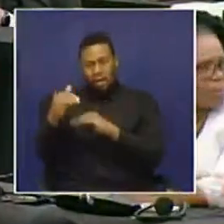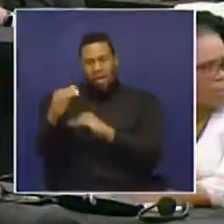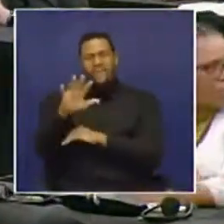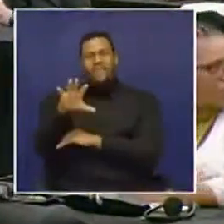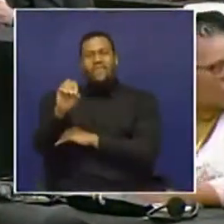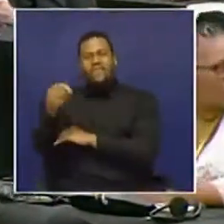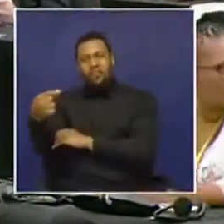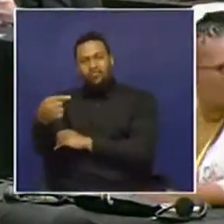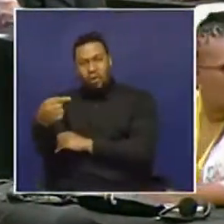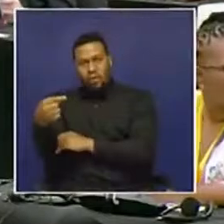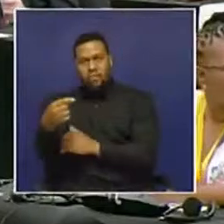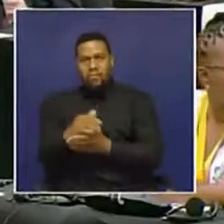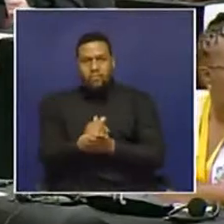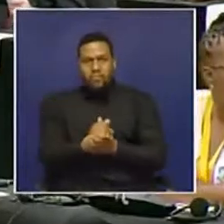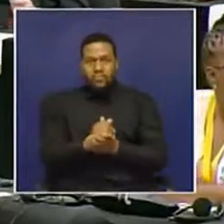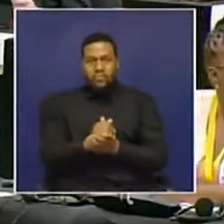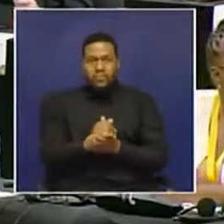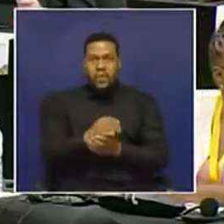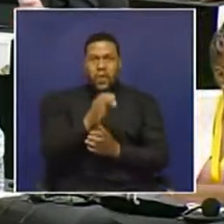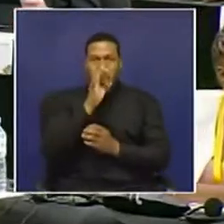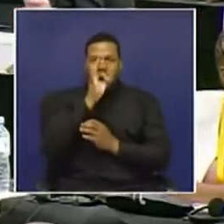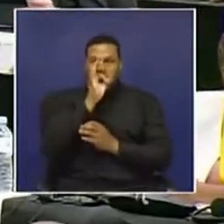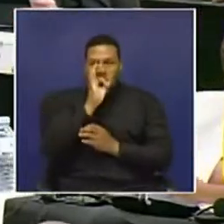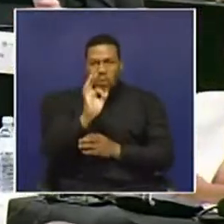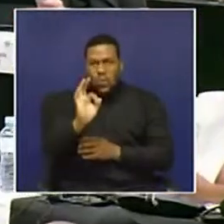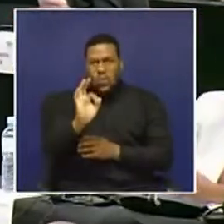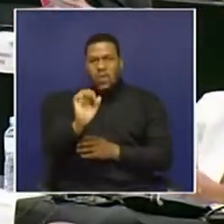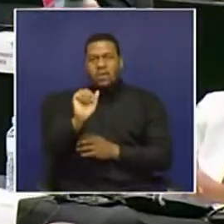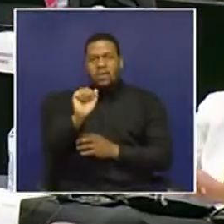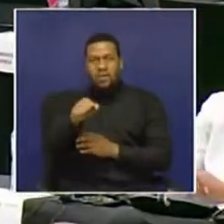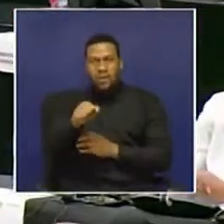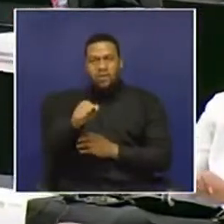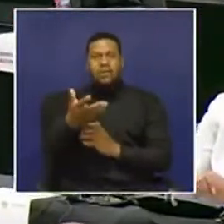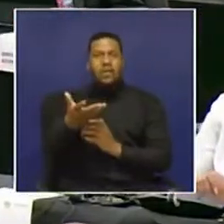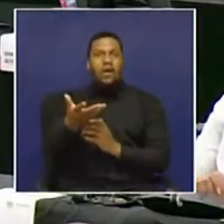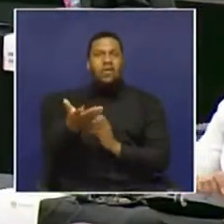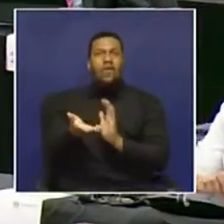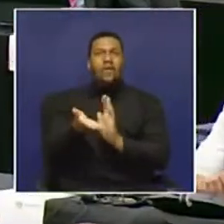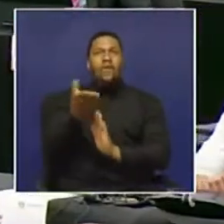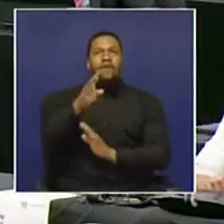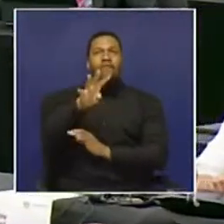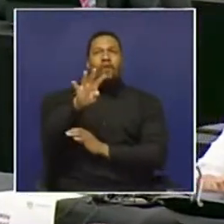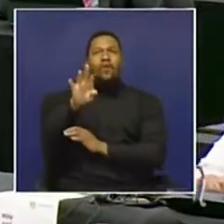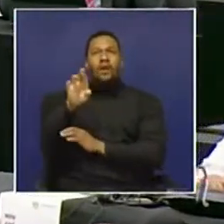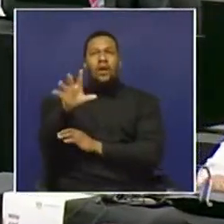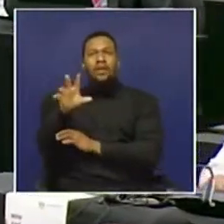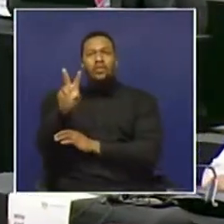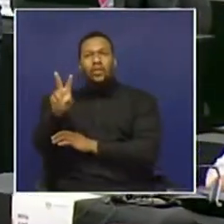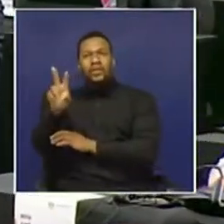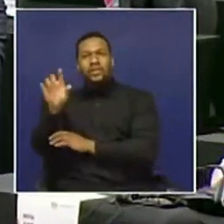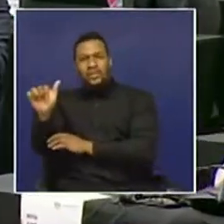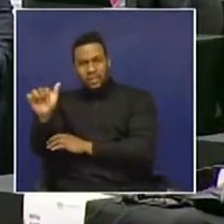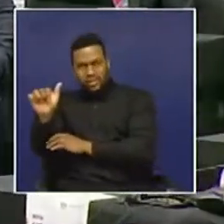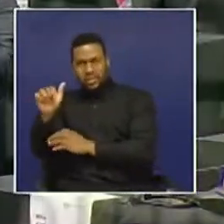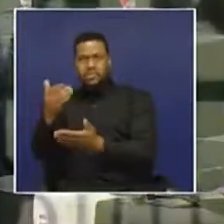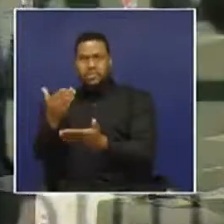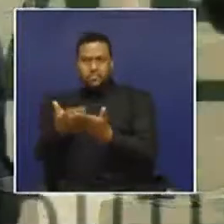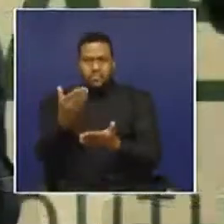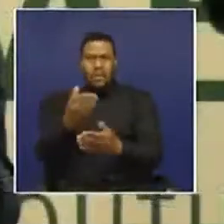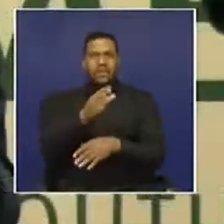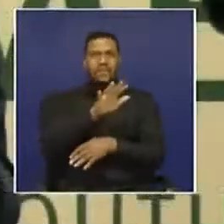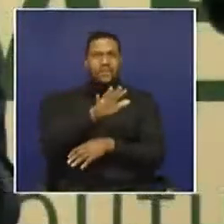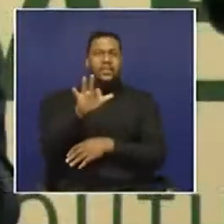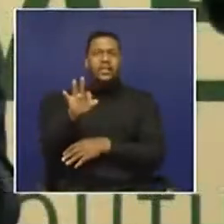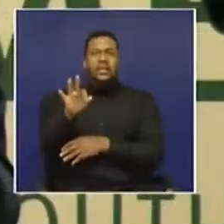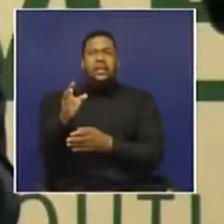Cigars rise by 4.56 per 23 grams. The excise on alcohol beverage